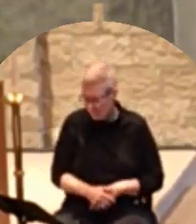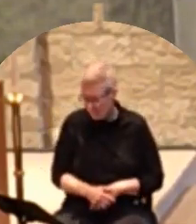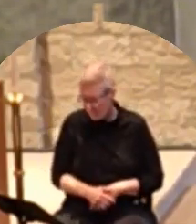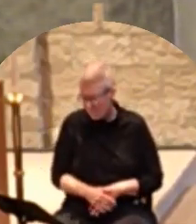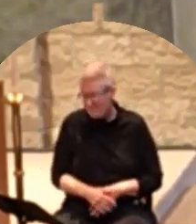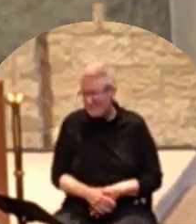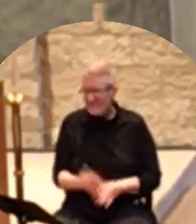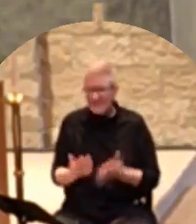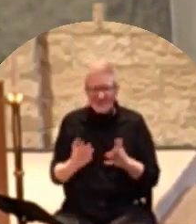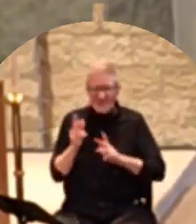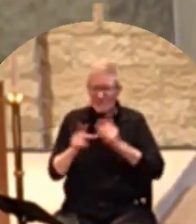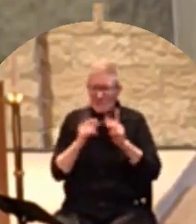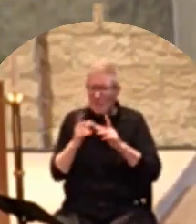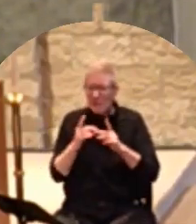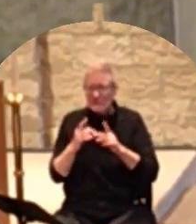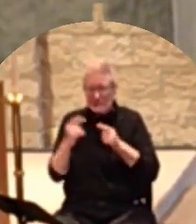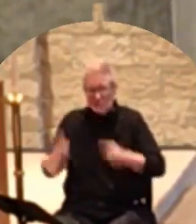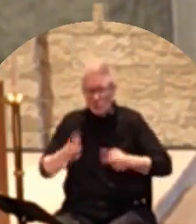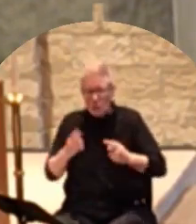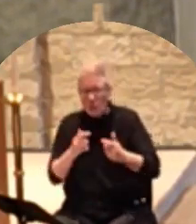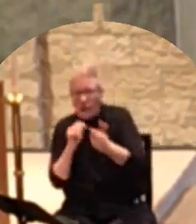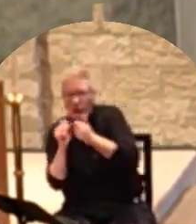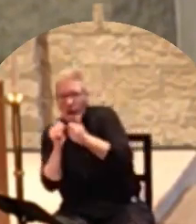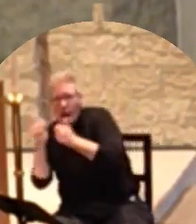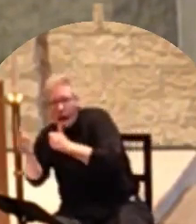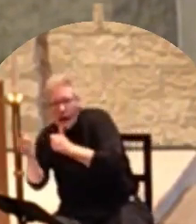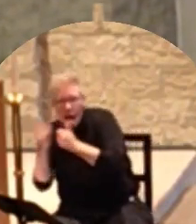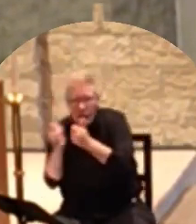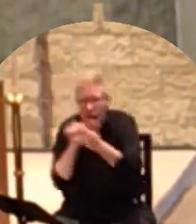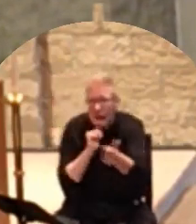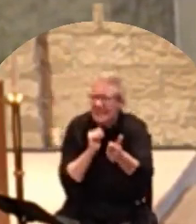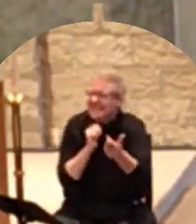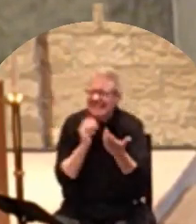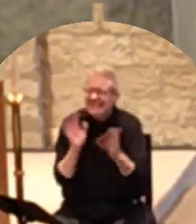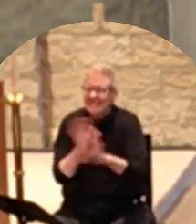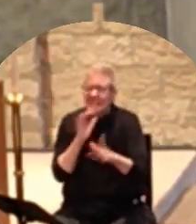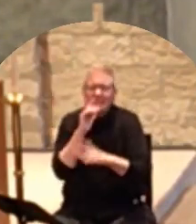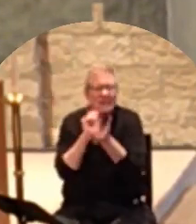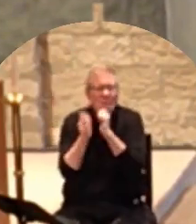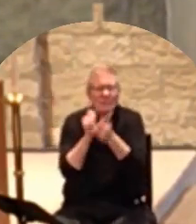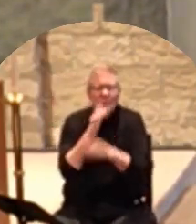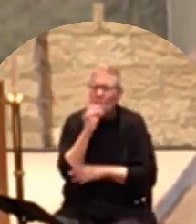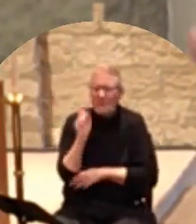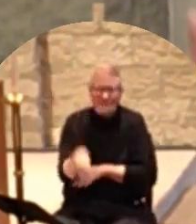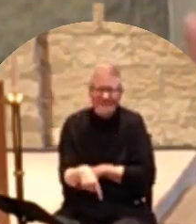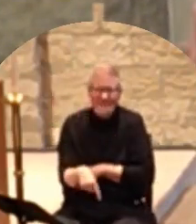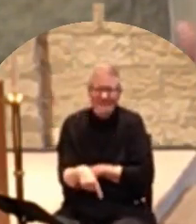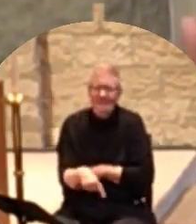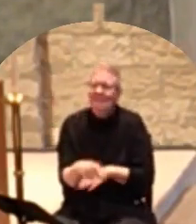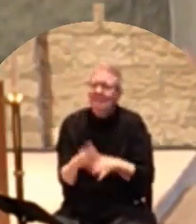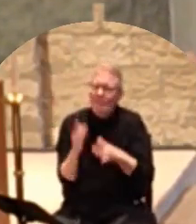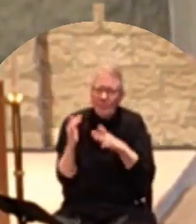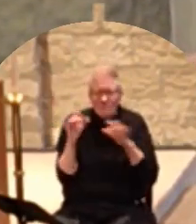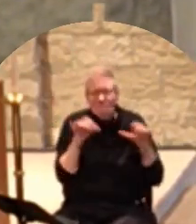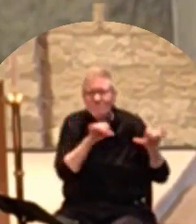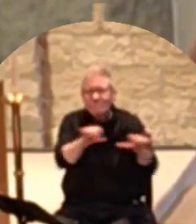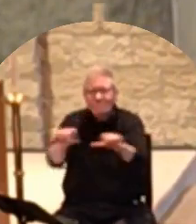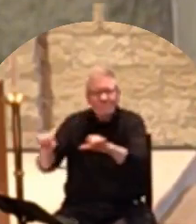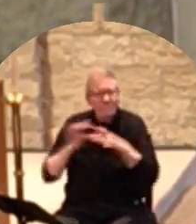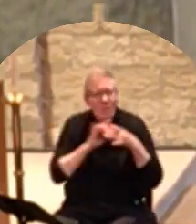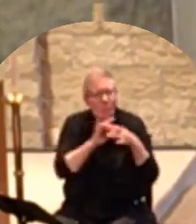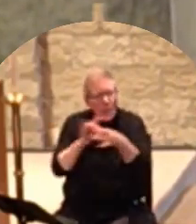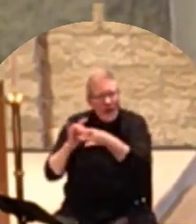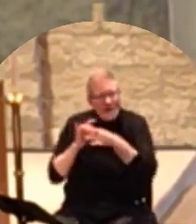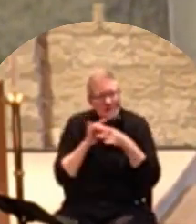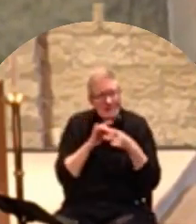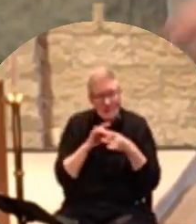are one. We have a sense of more of greater compassion on our planet when we realize that we are one. We're here